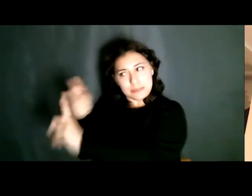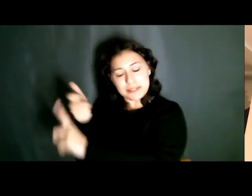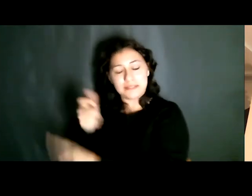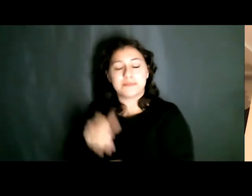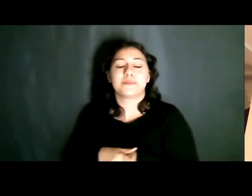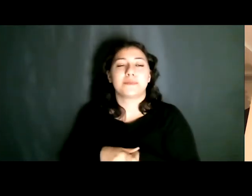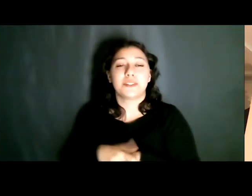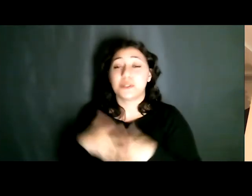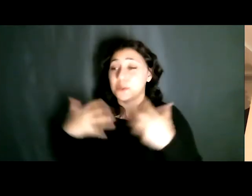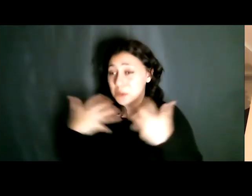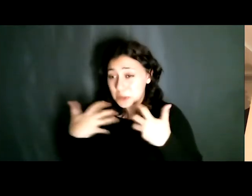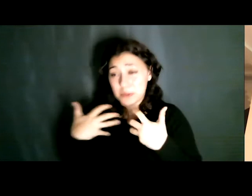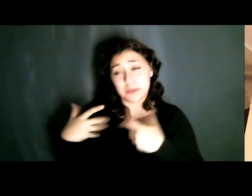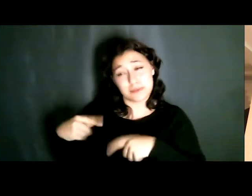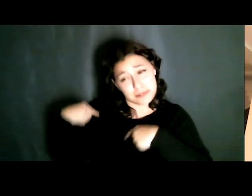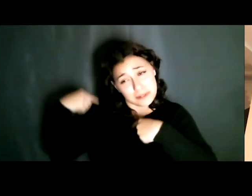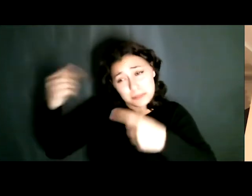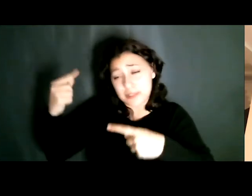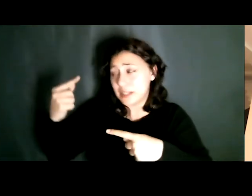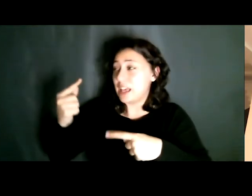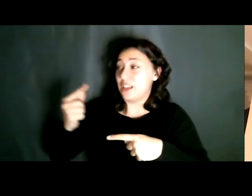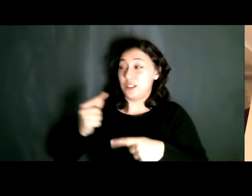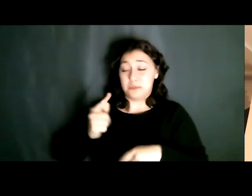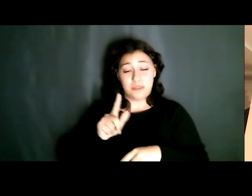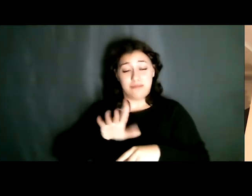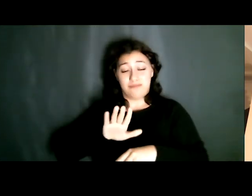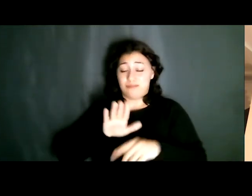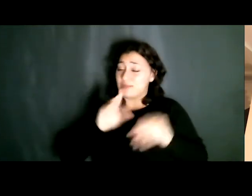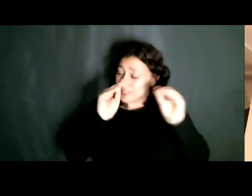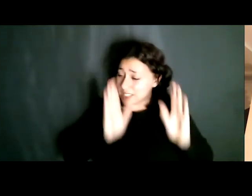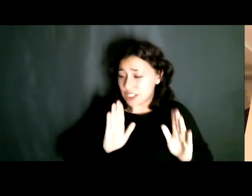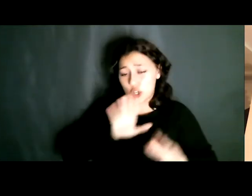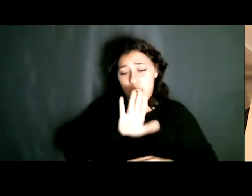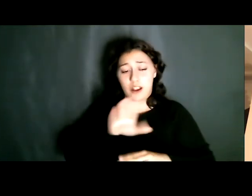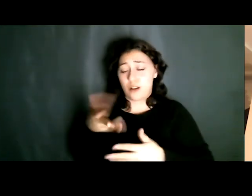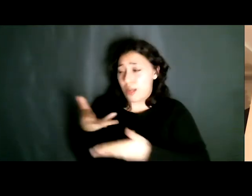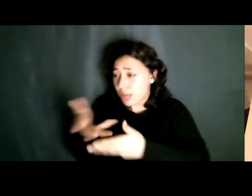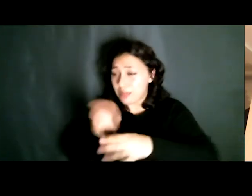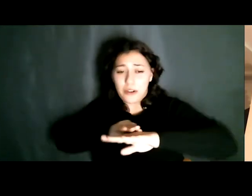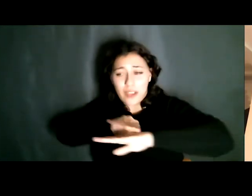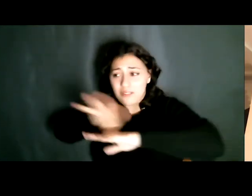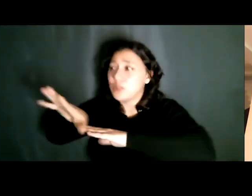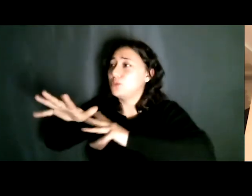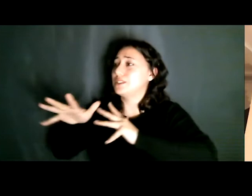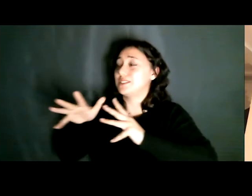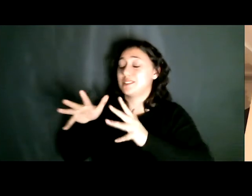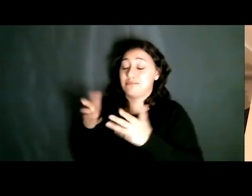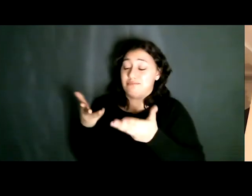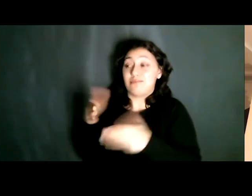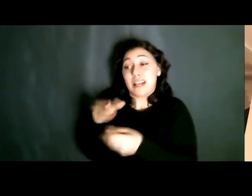they've had on our campus and beyond. And I've said this before, it's actually a genuine pleasure to participate in the Sheridan